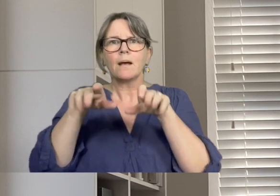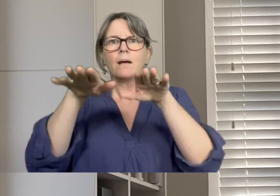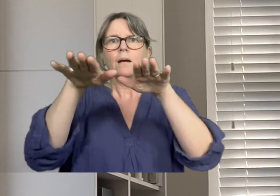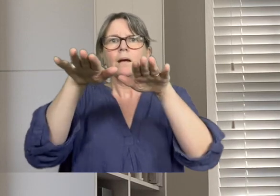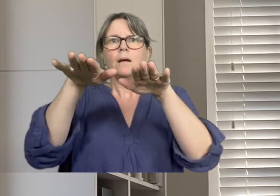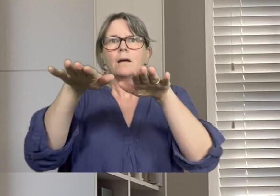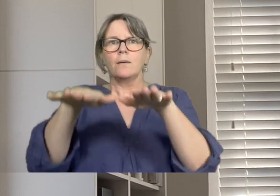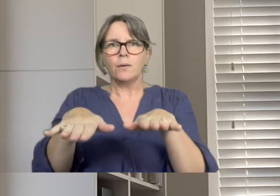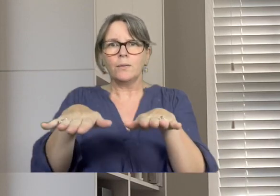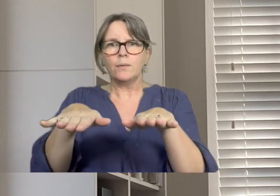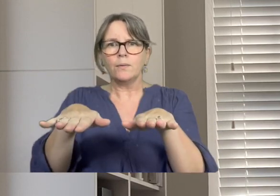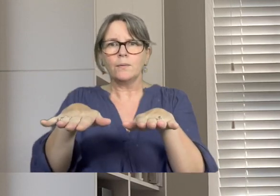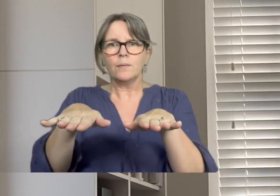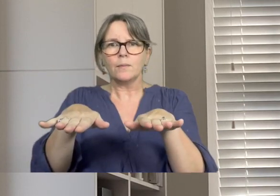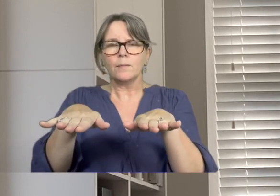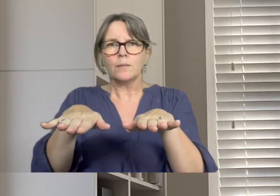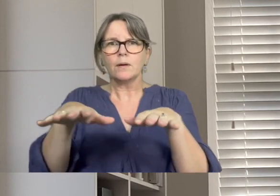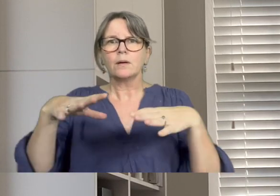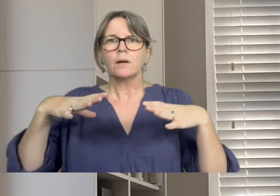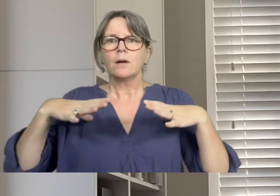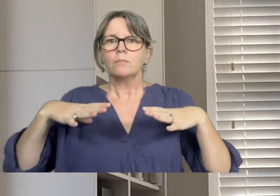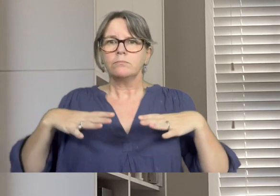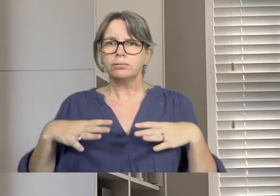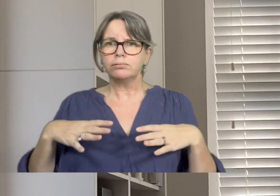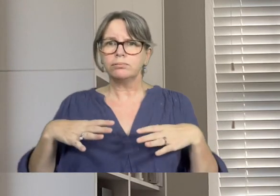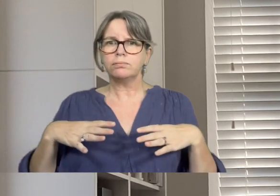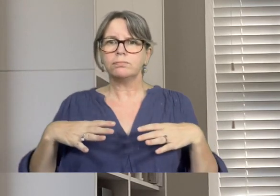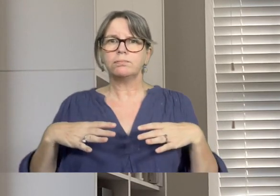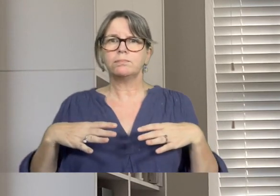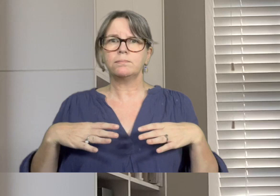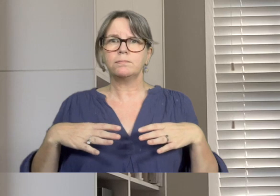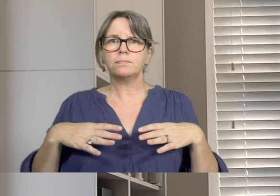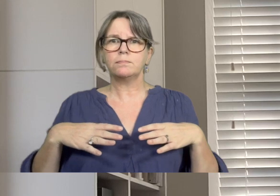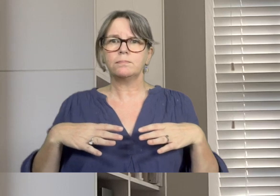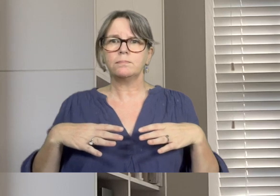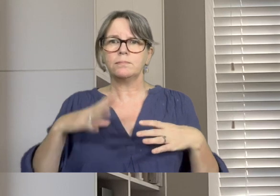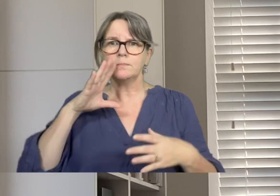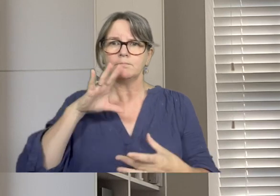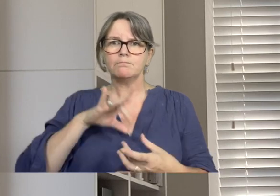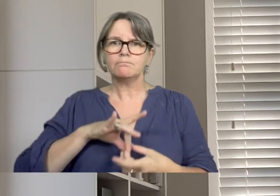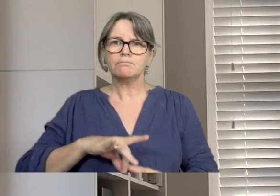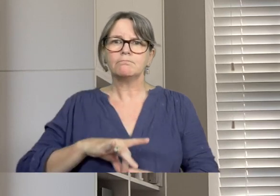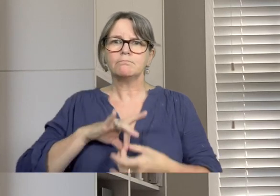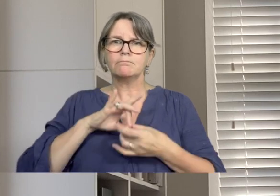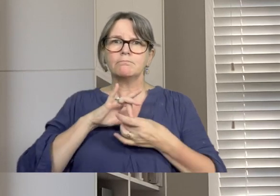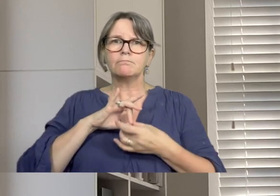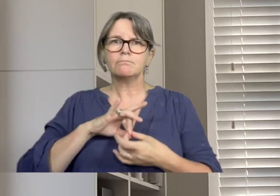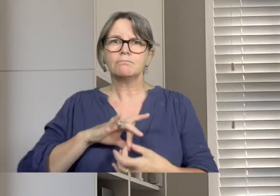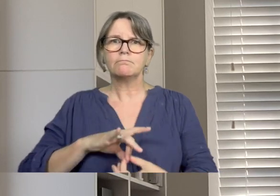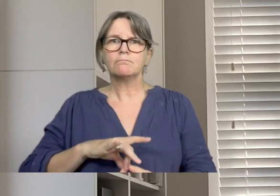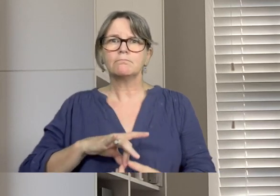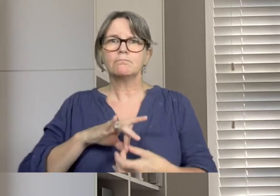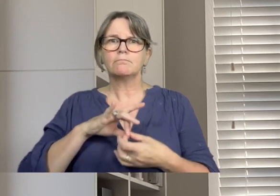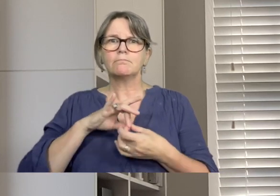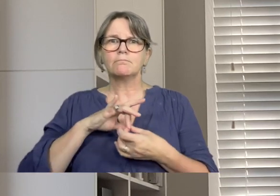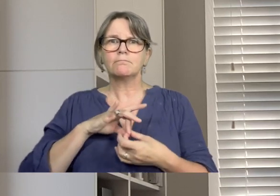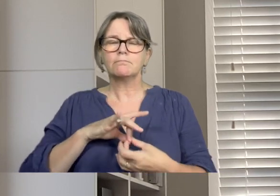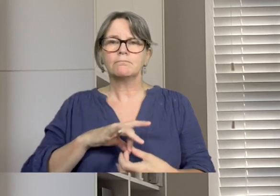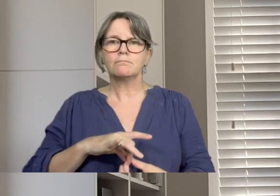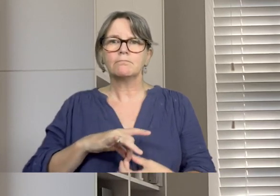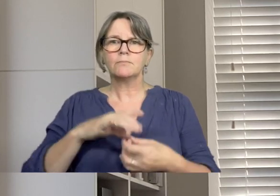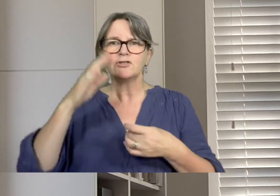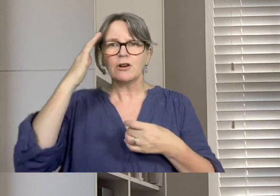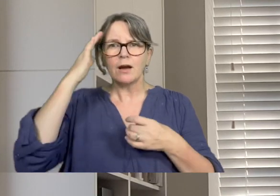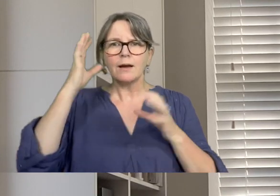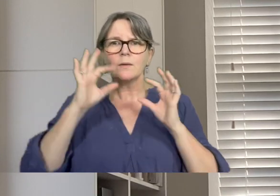towards the ceiling, laying the head back, resting into that mat, and just taking a moment here to settle,